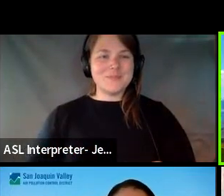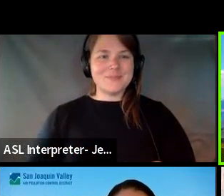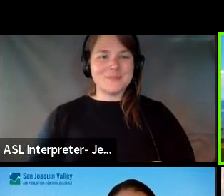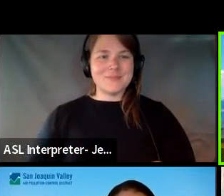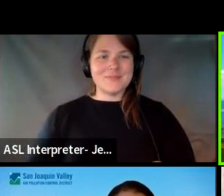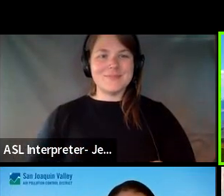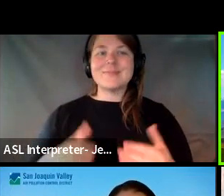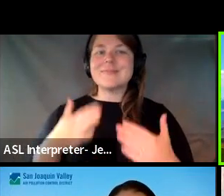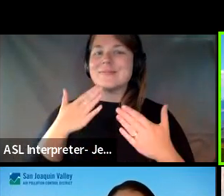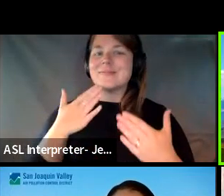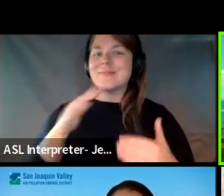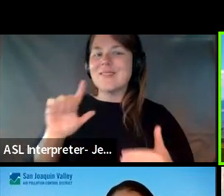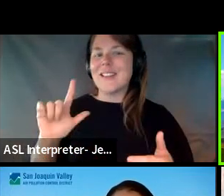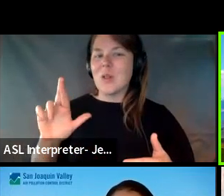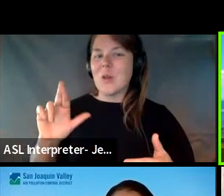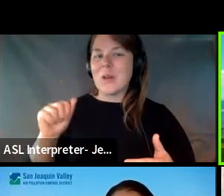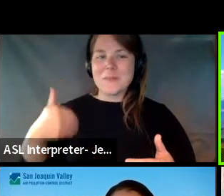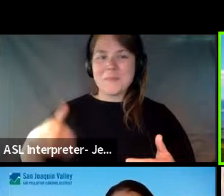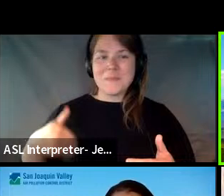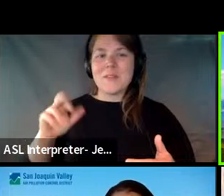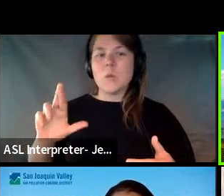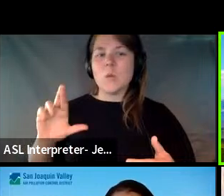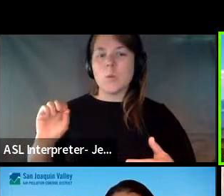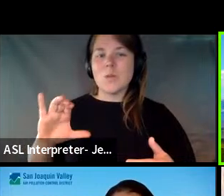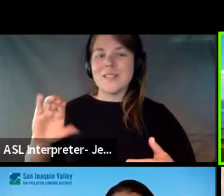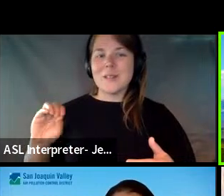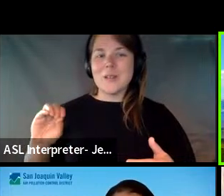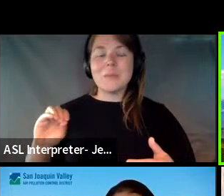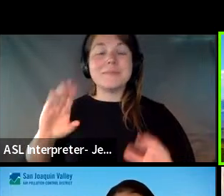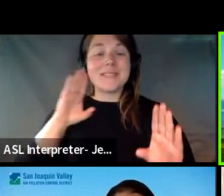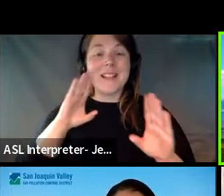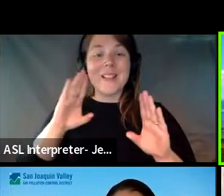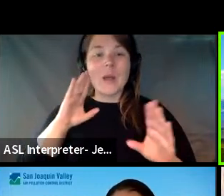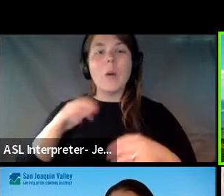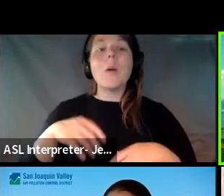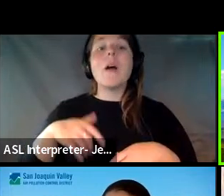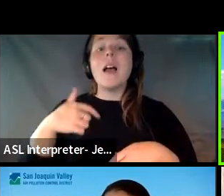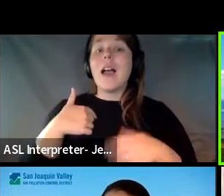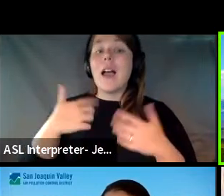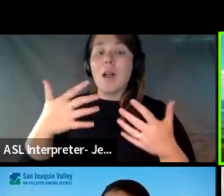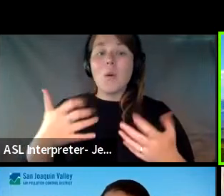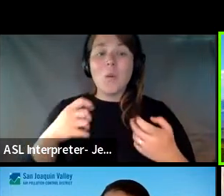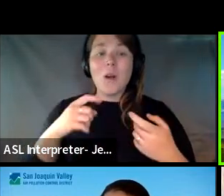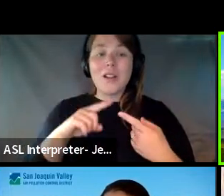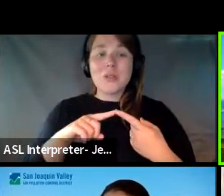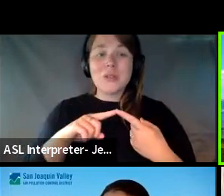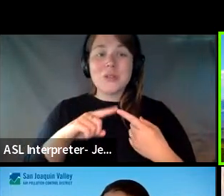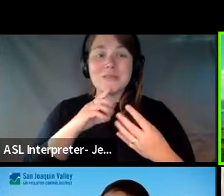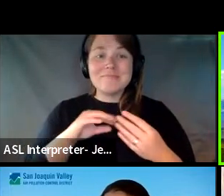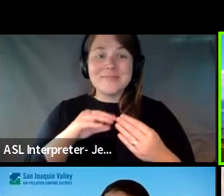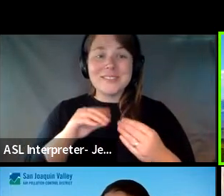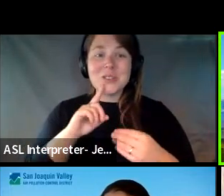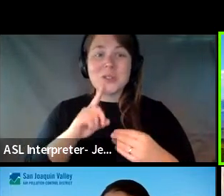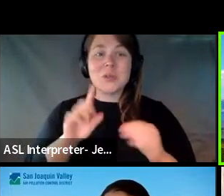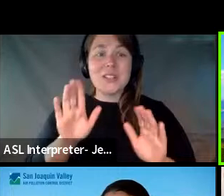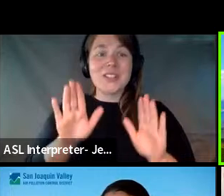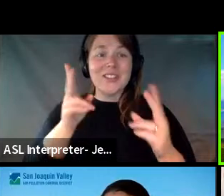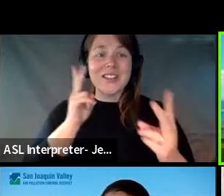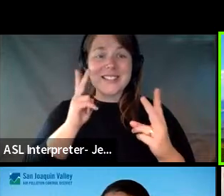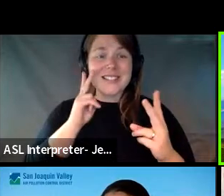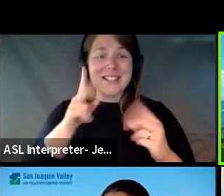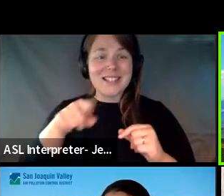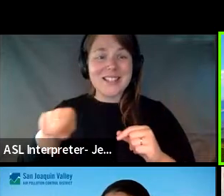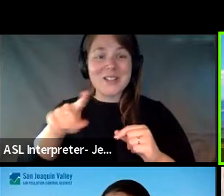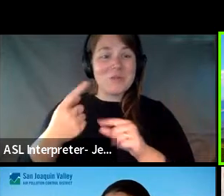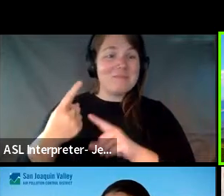Thank you, Laura. This is Rocio. Hi, everyone. I also just want to say that it was super great seeing all of you in last month's